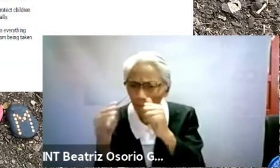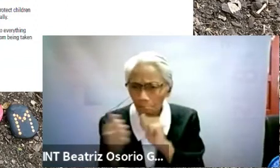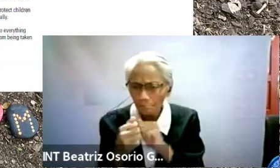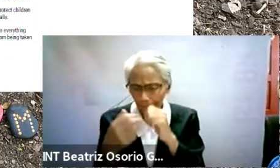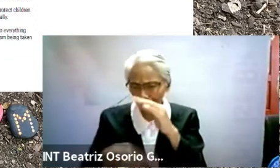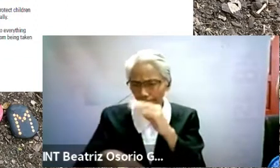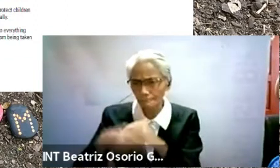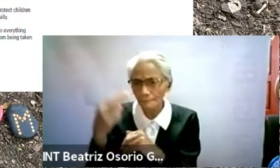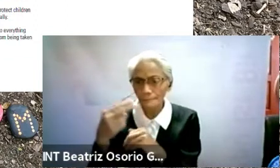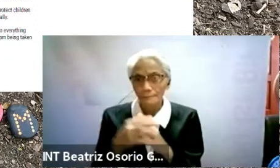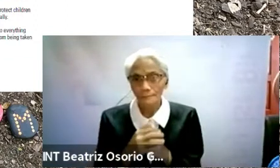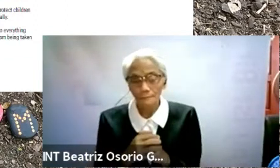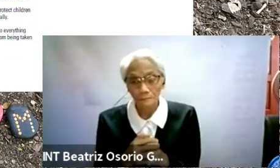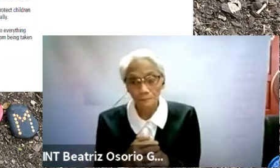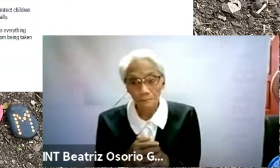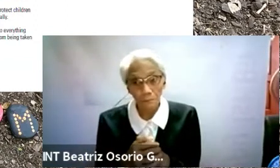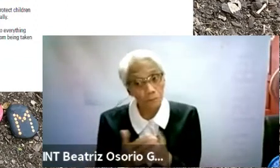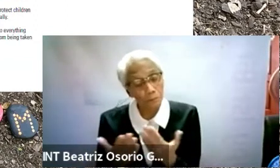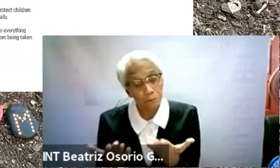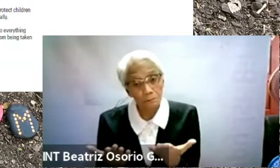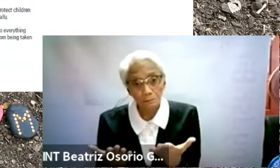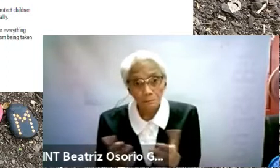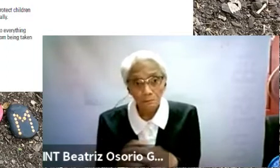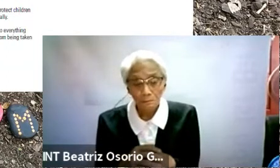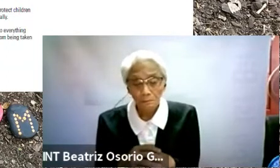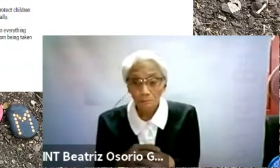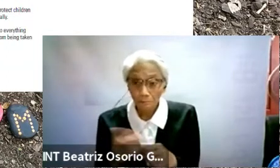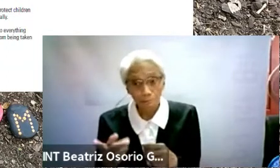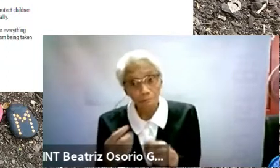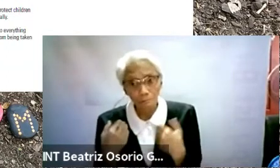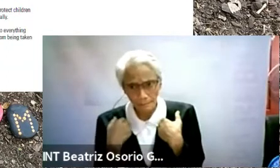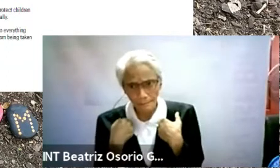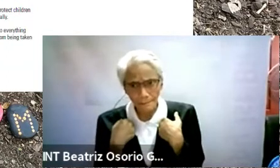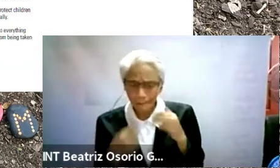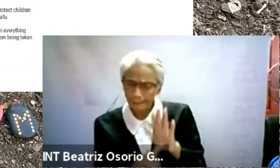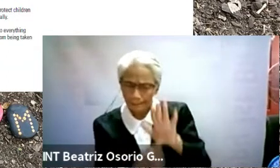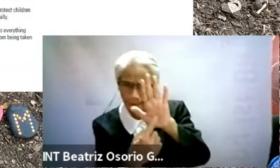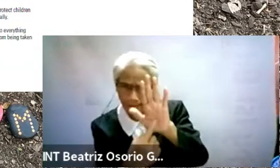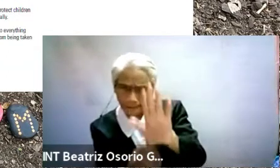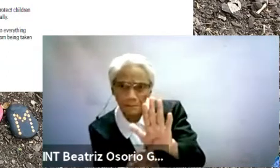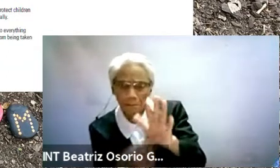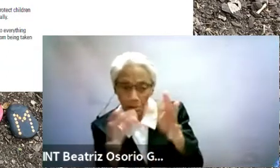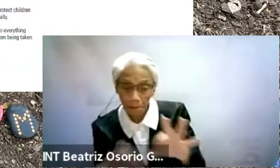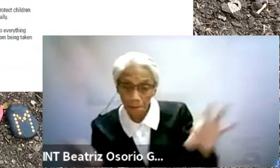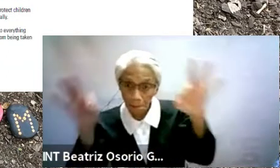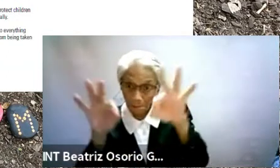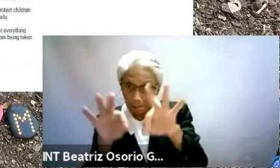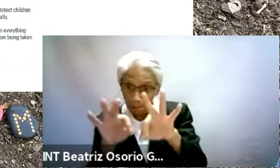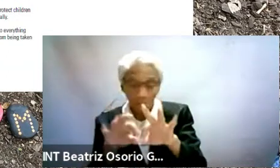digital world. So just to highlight some, the importance of